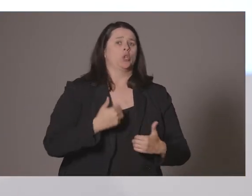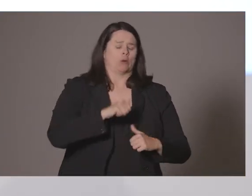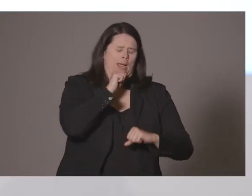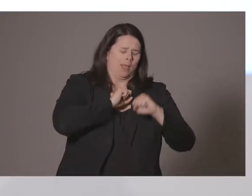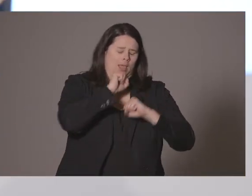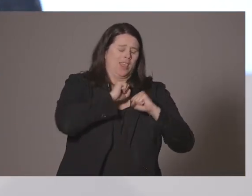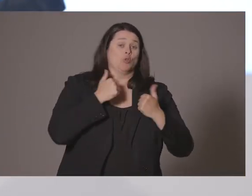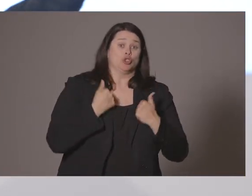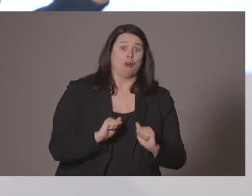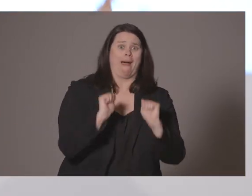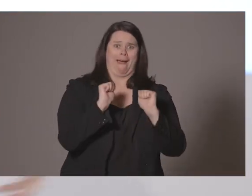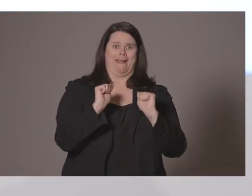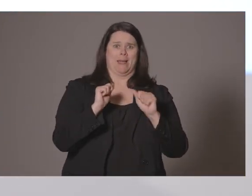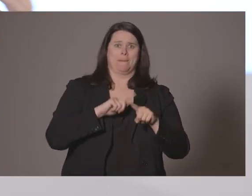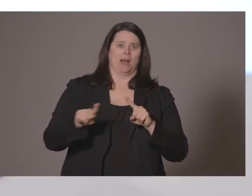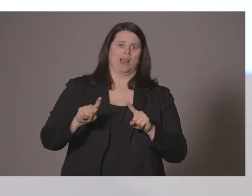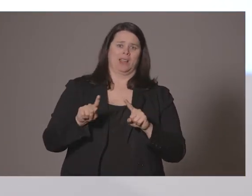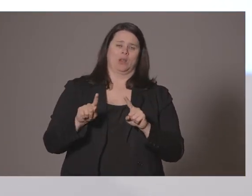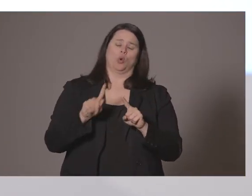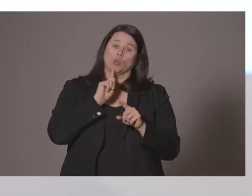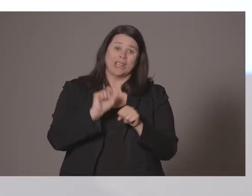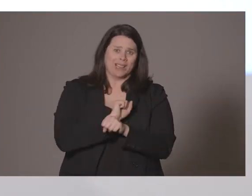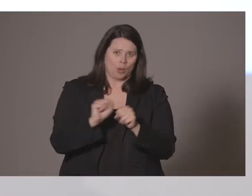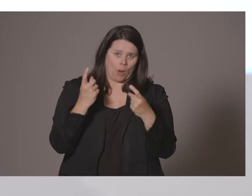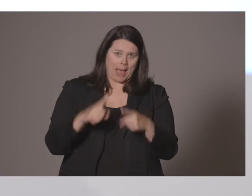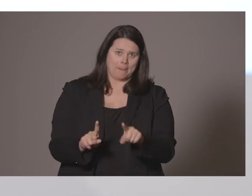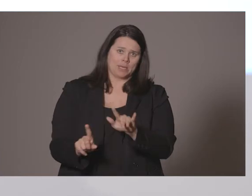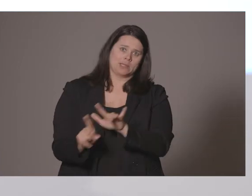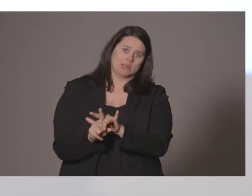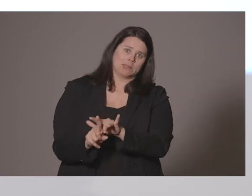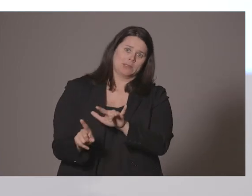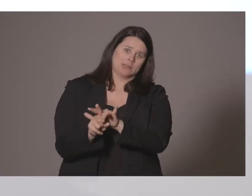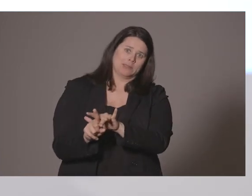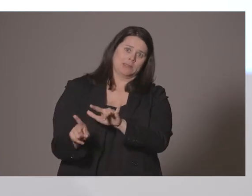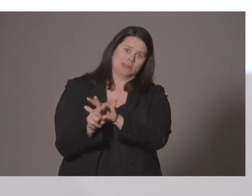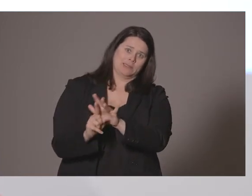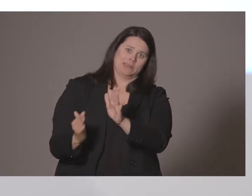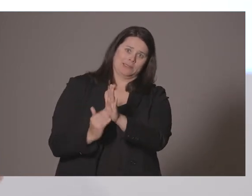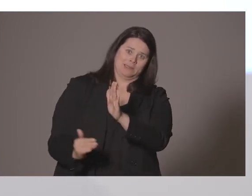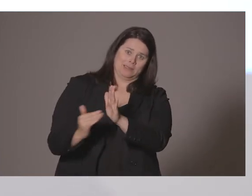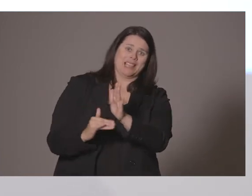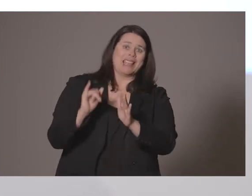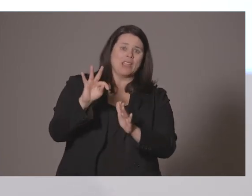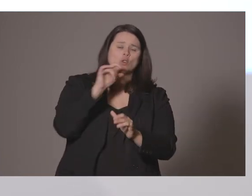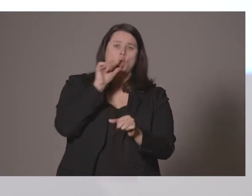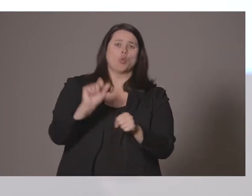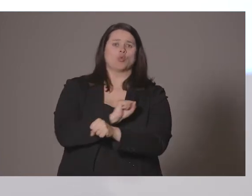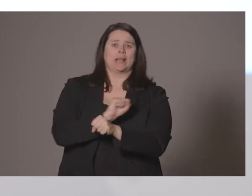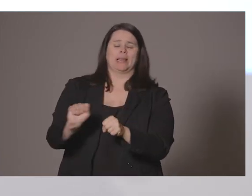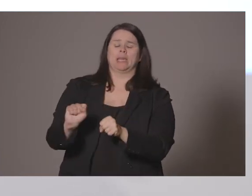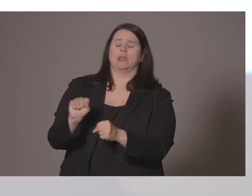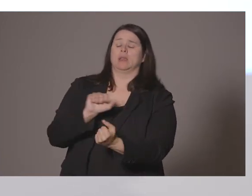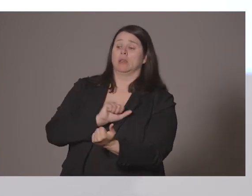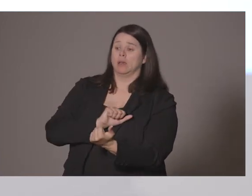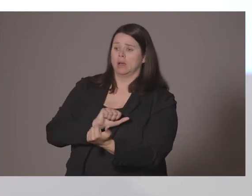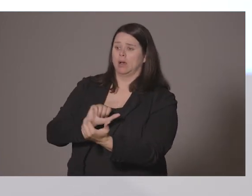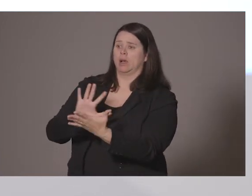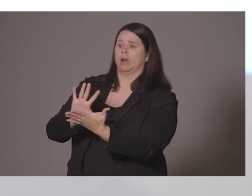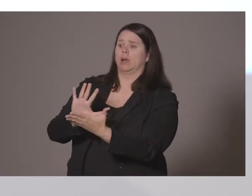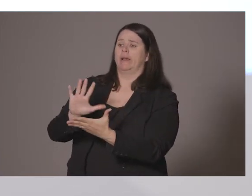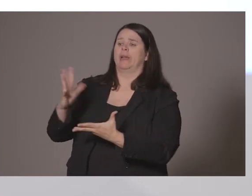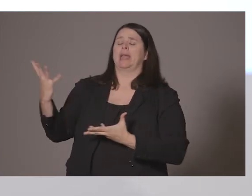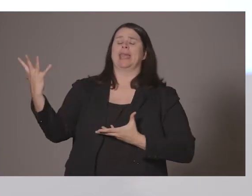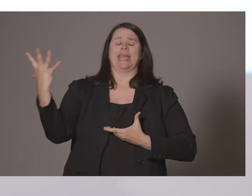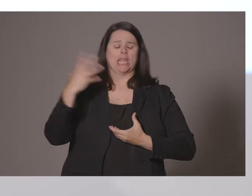the pattern to just recapitulate what we've experienced when it hasn't been sequenced, when we haven't integrated, when we haven't learned from